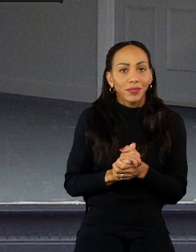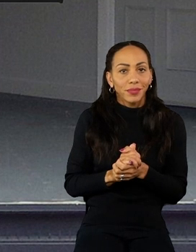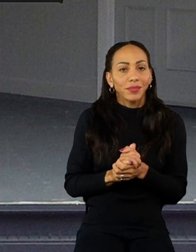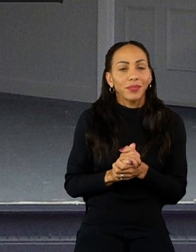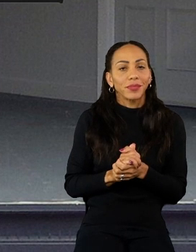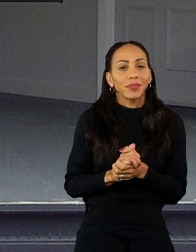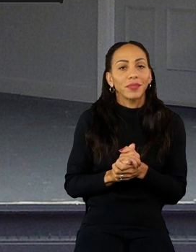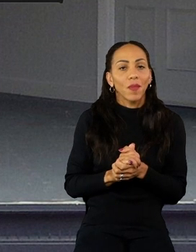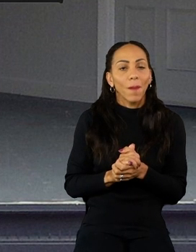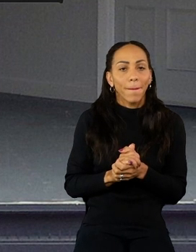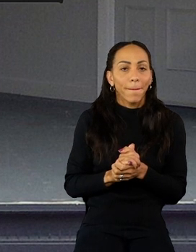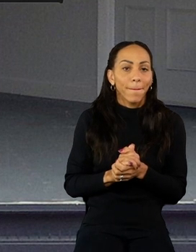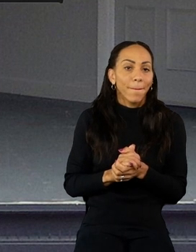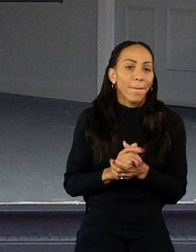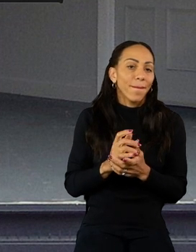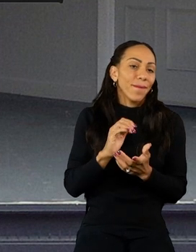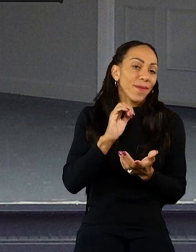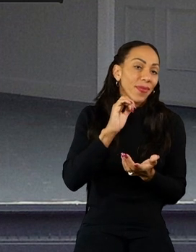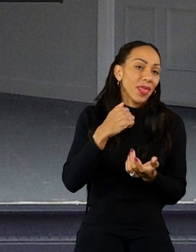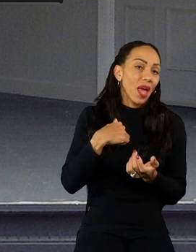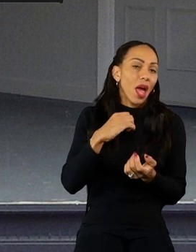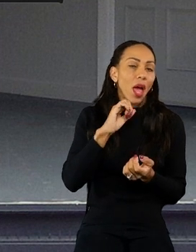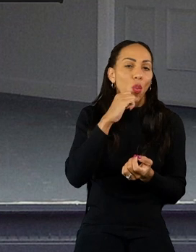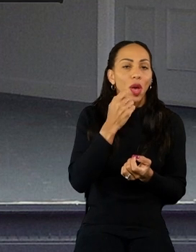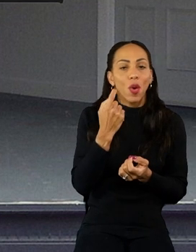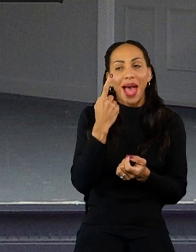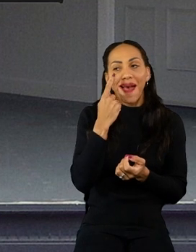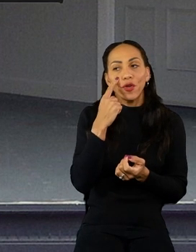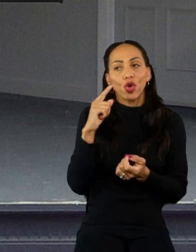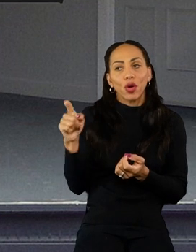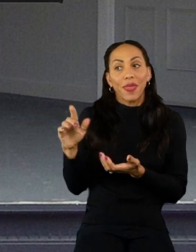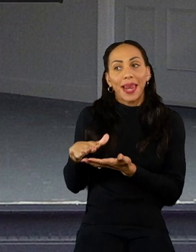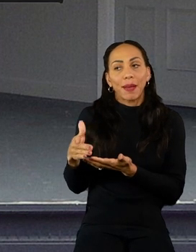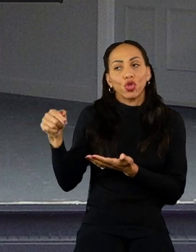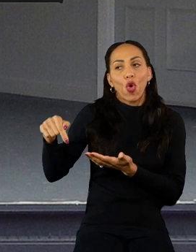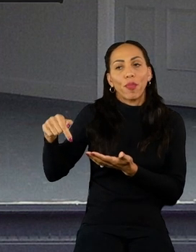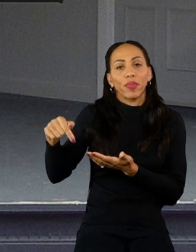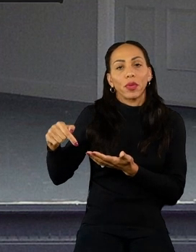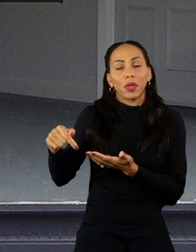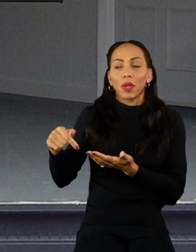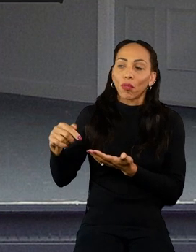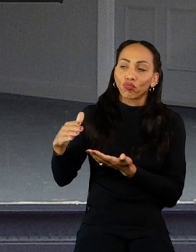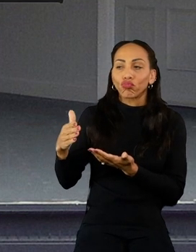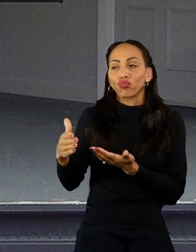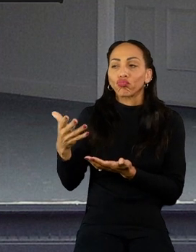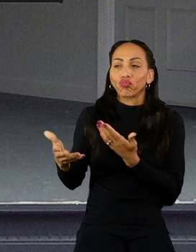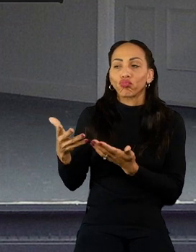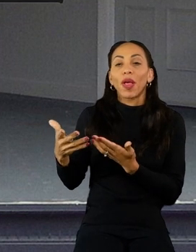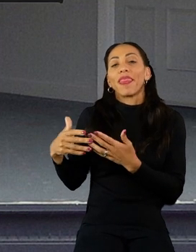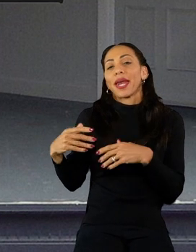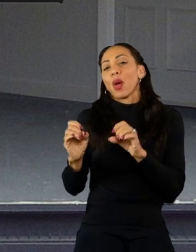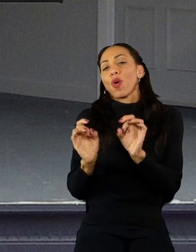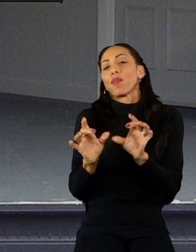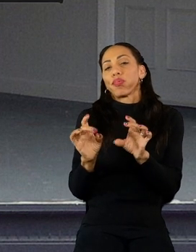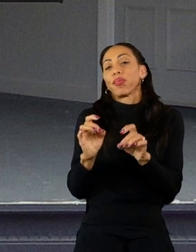I would be much happier to give you a kind of view on that, having looked at the performance of the